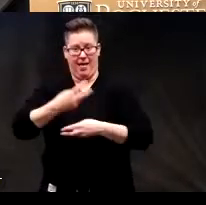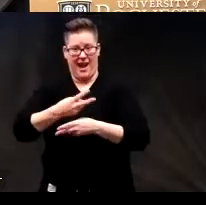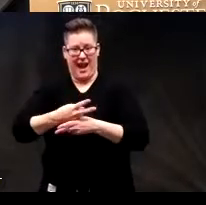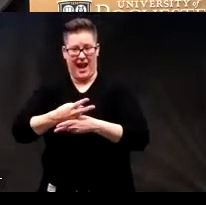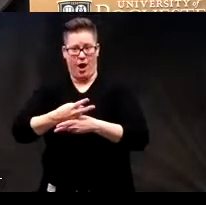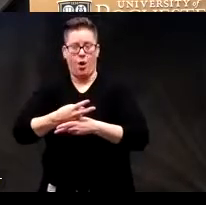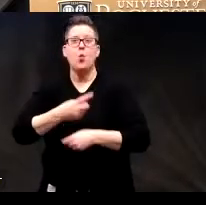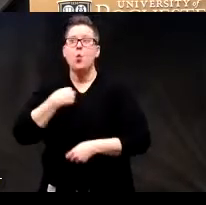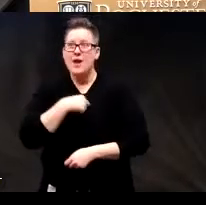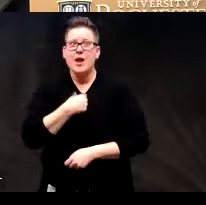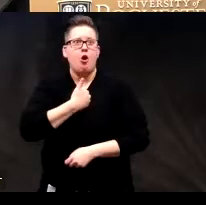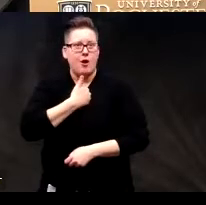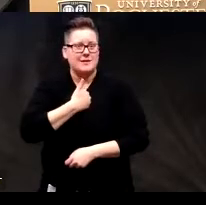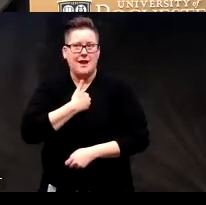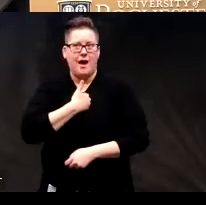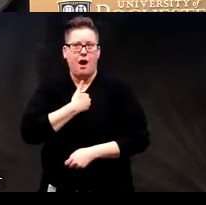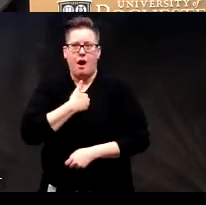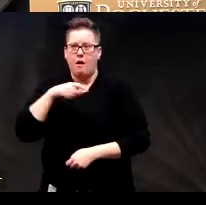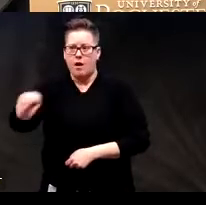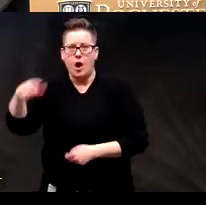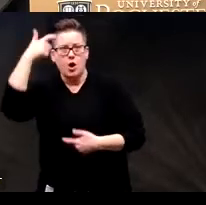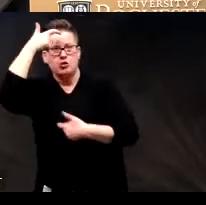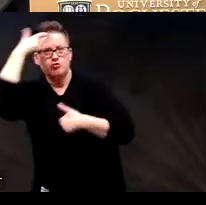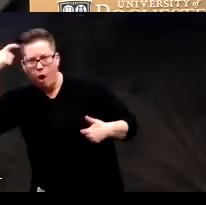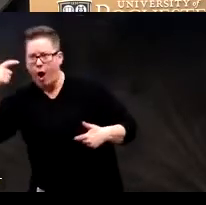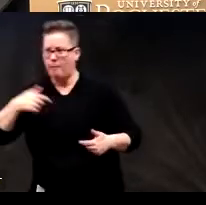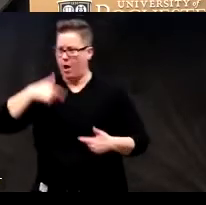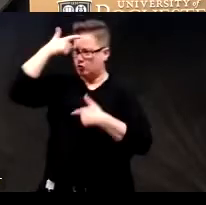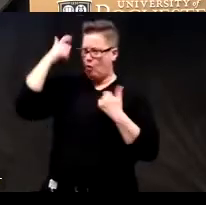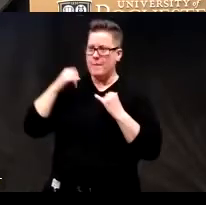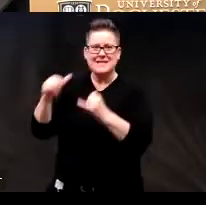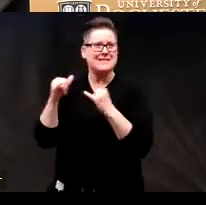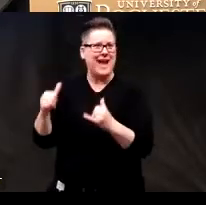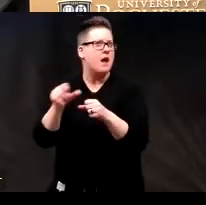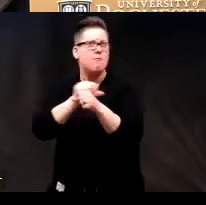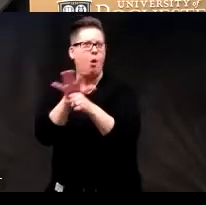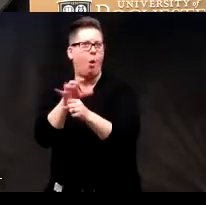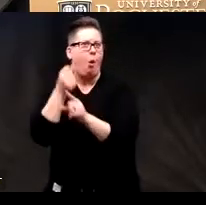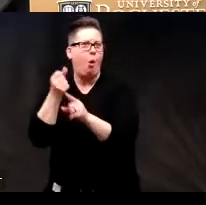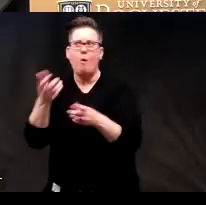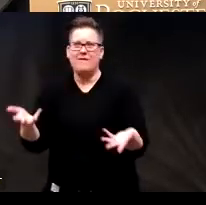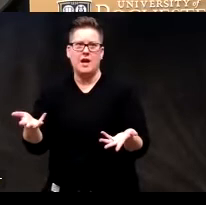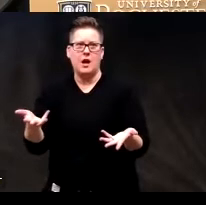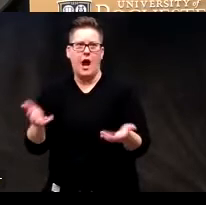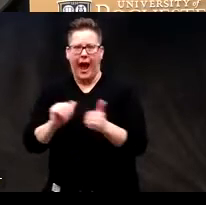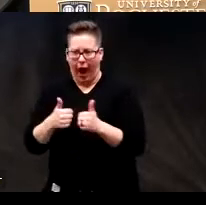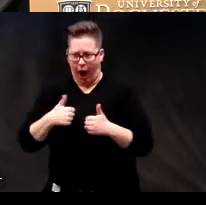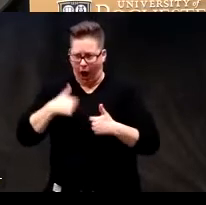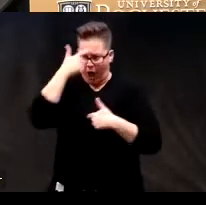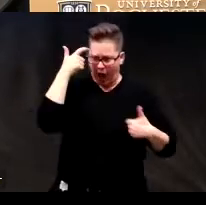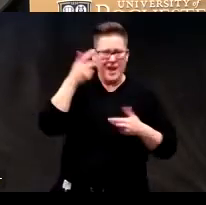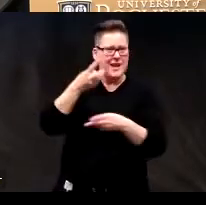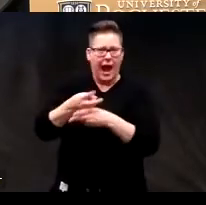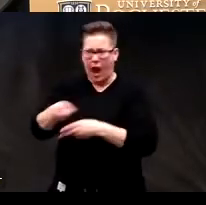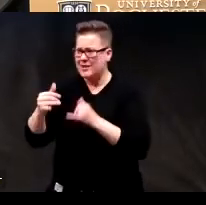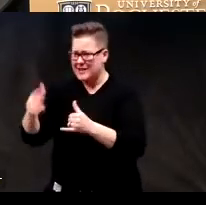were experiencing the exact same trauma as the folks that they were trying to care for. And so